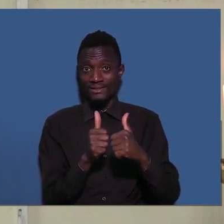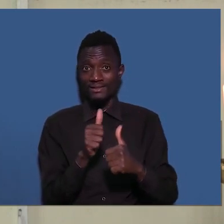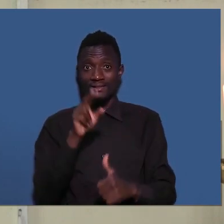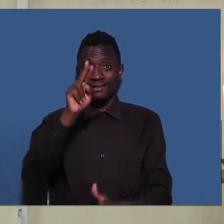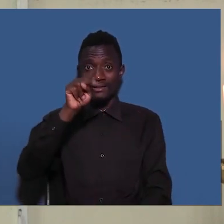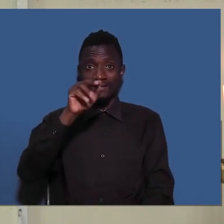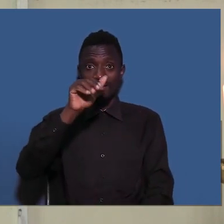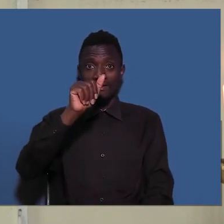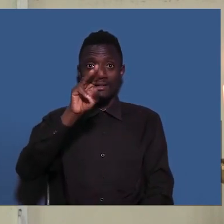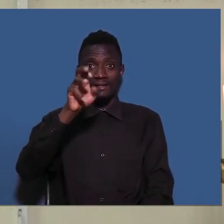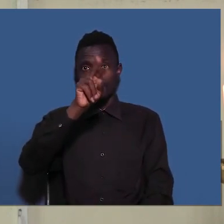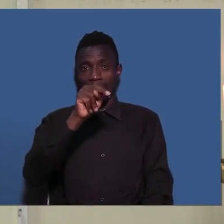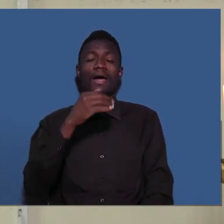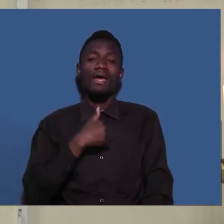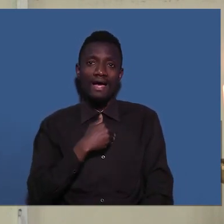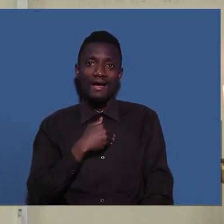Naaman.